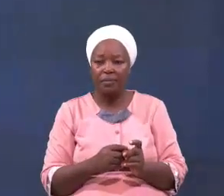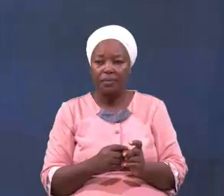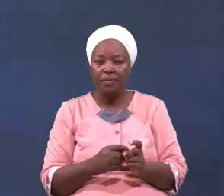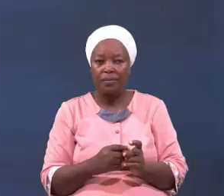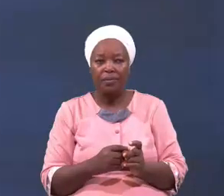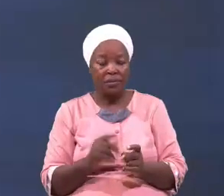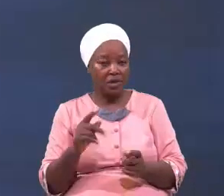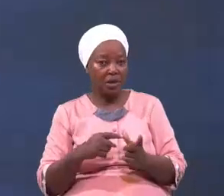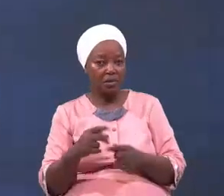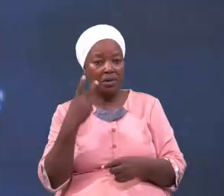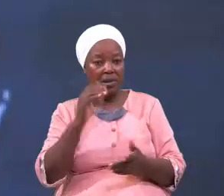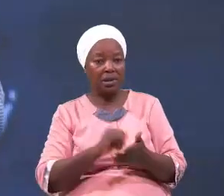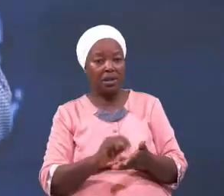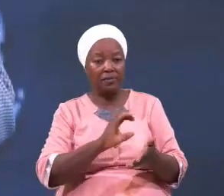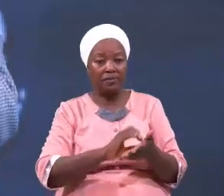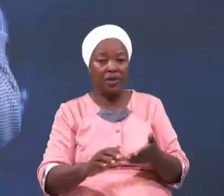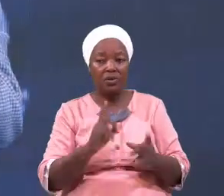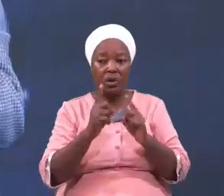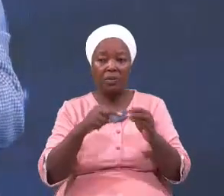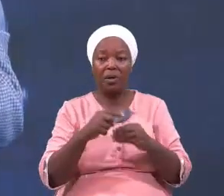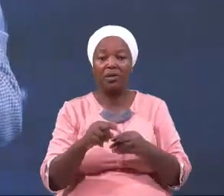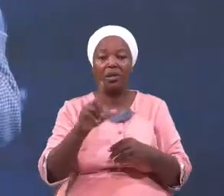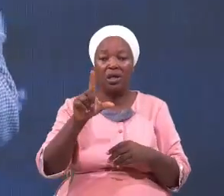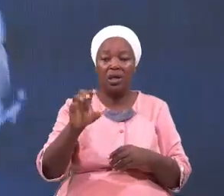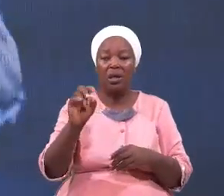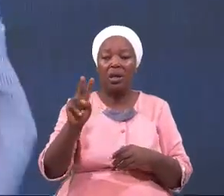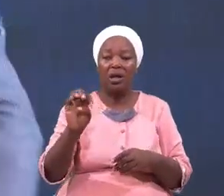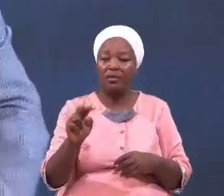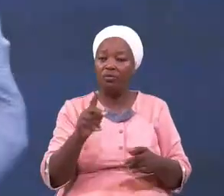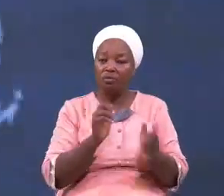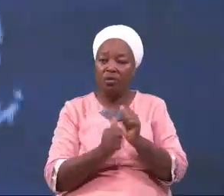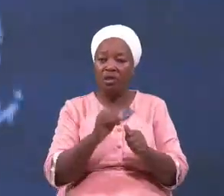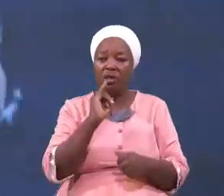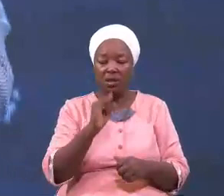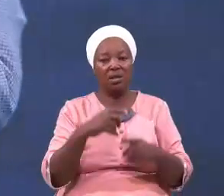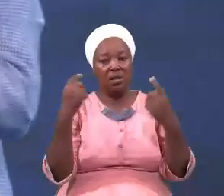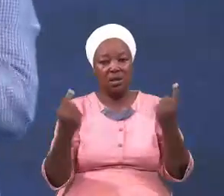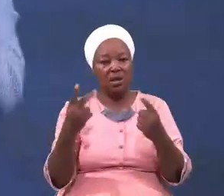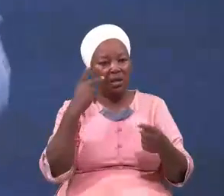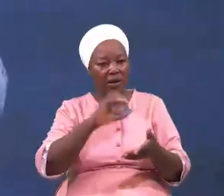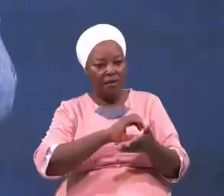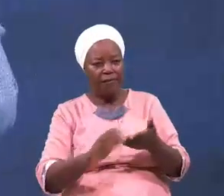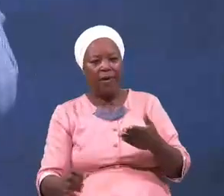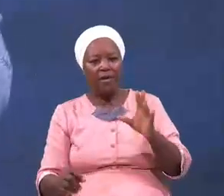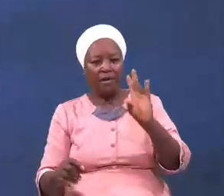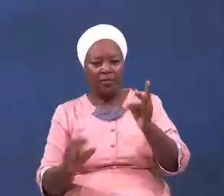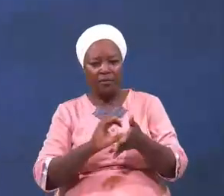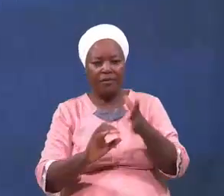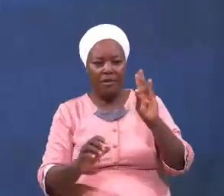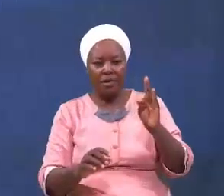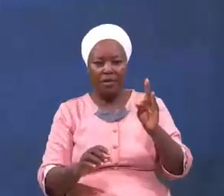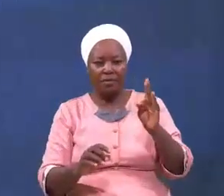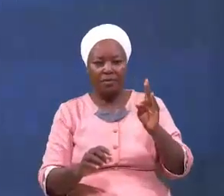You see, in that verse, he mentions leaven. Look at verse 7. In verse 7, purge